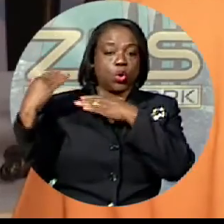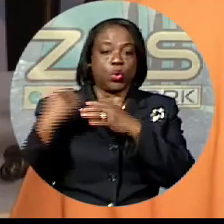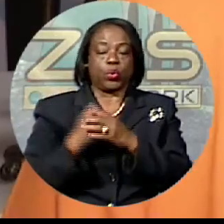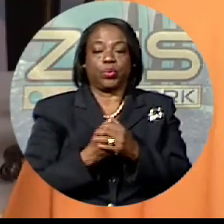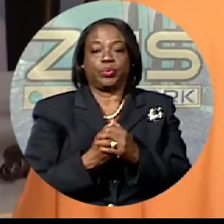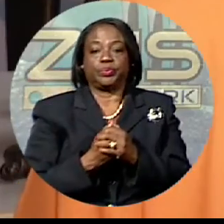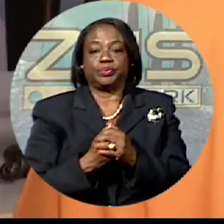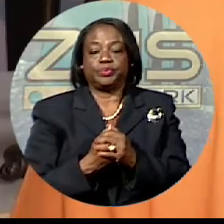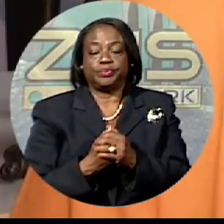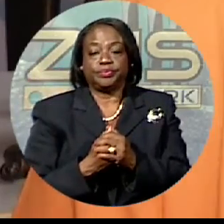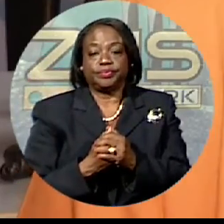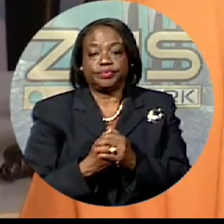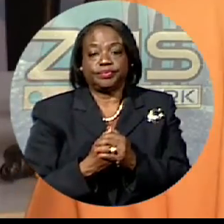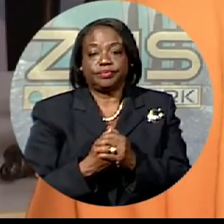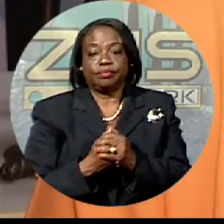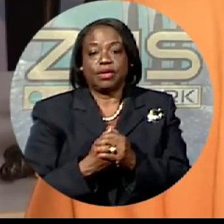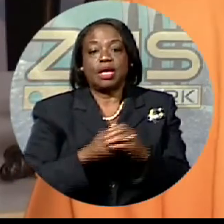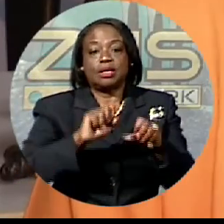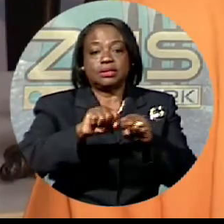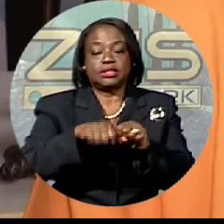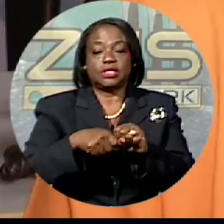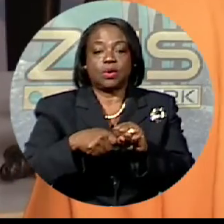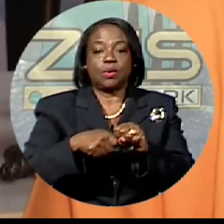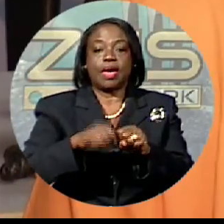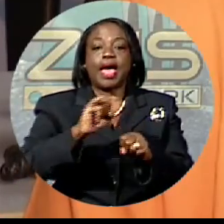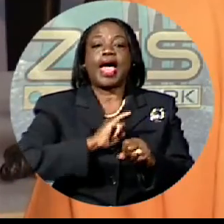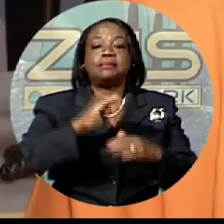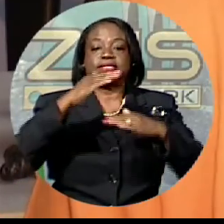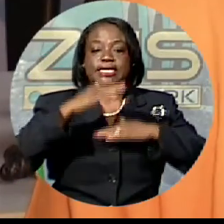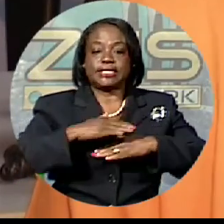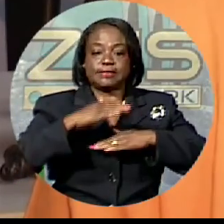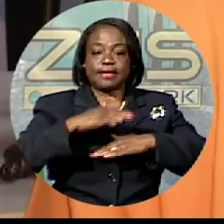or every other week. And so I'm